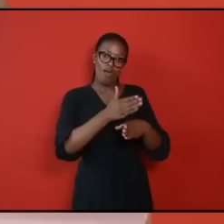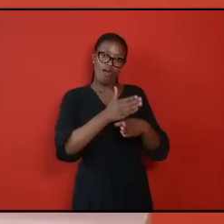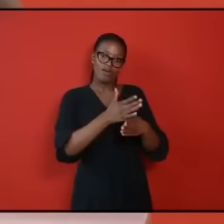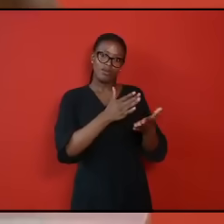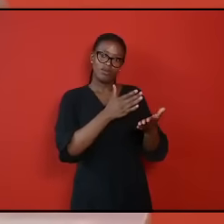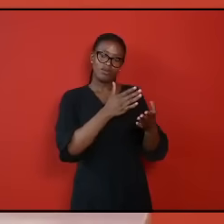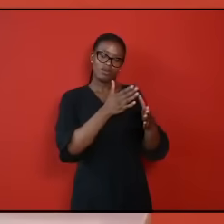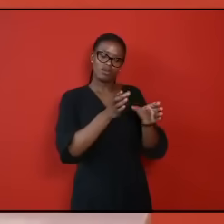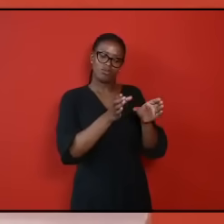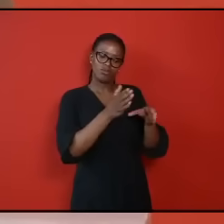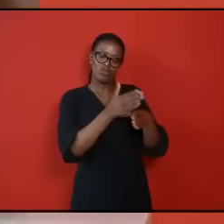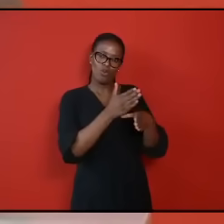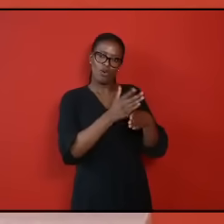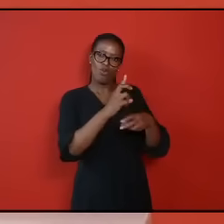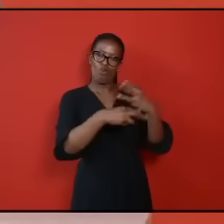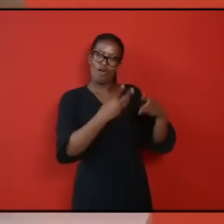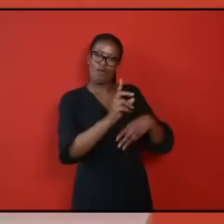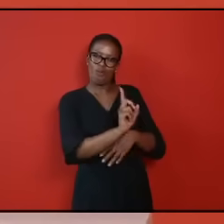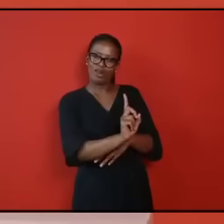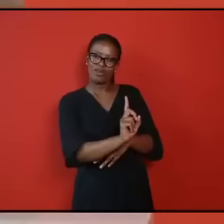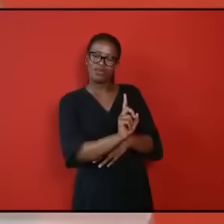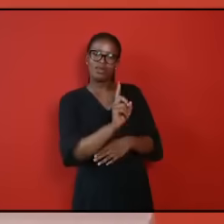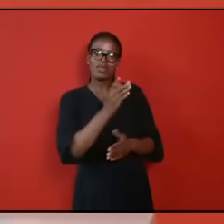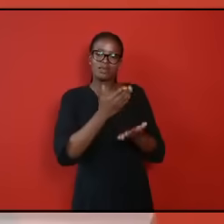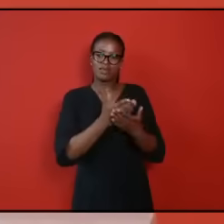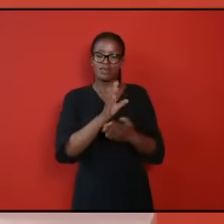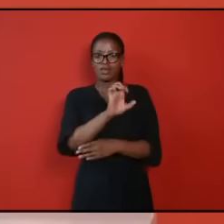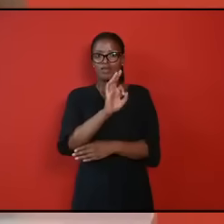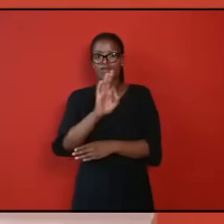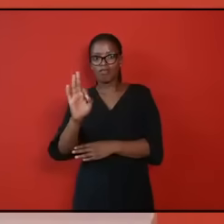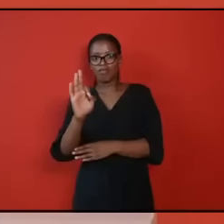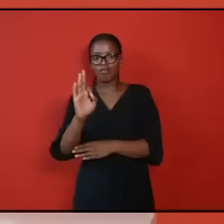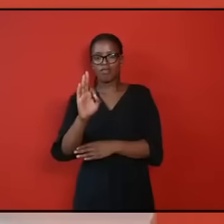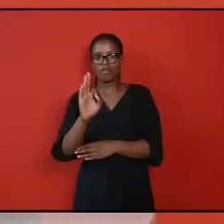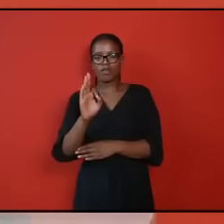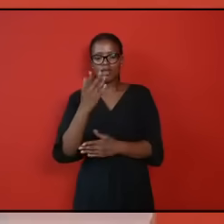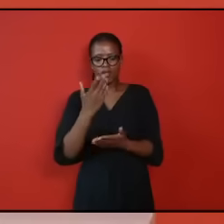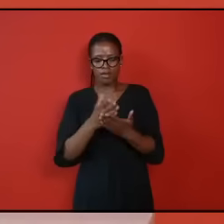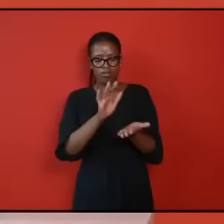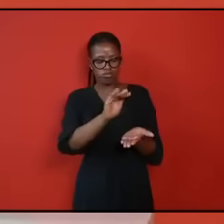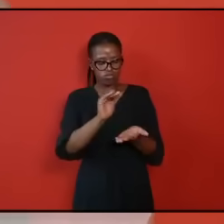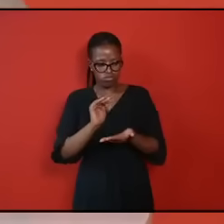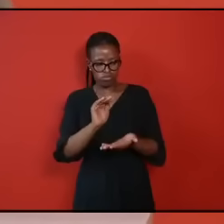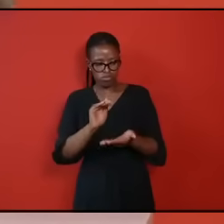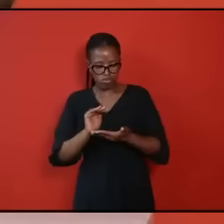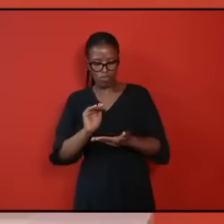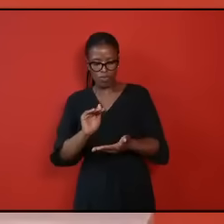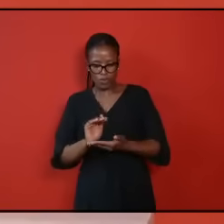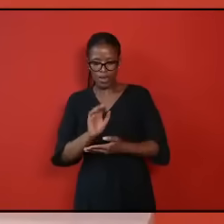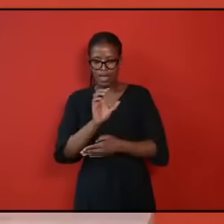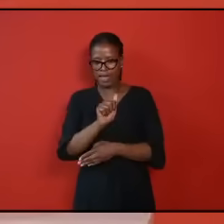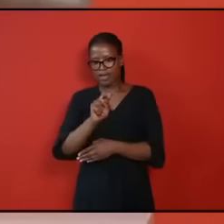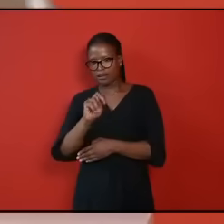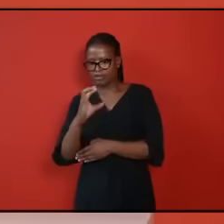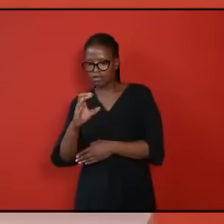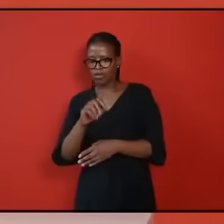that system, its job, every time EFF numbers come in, it allocates. ANC allocates.